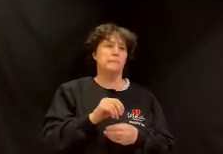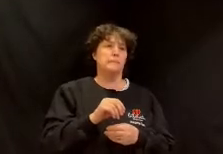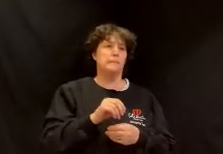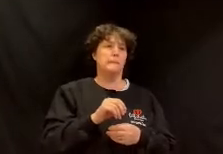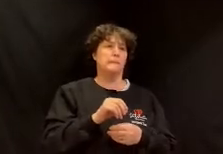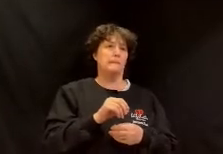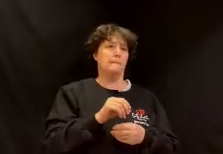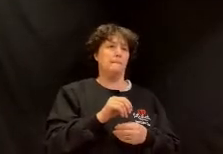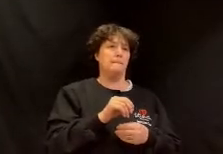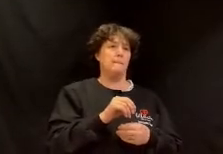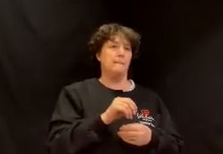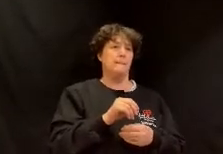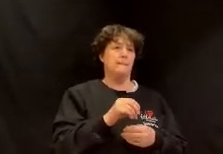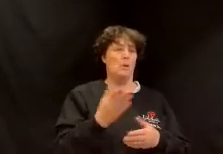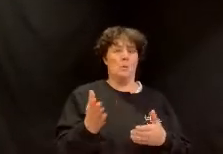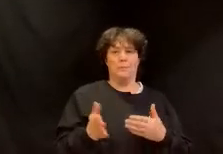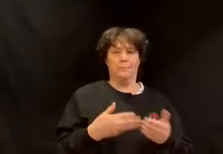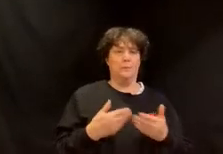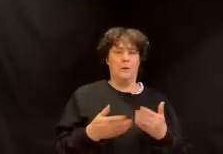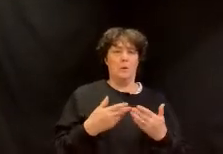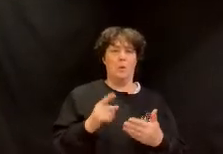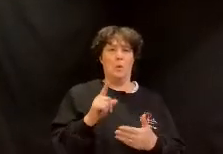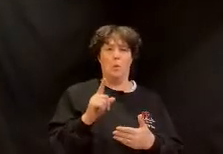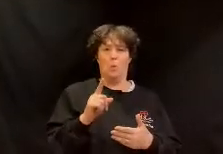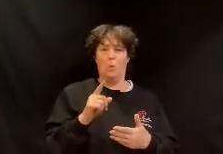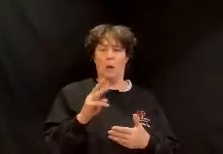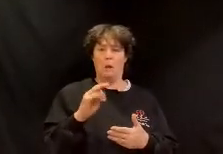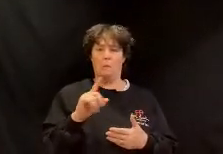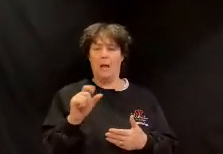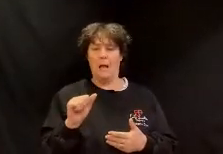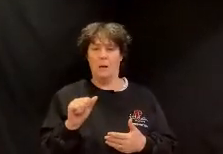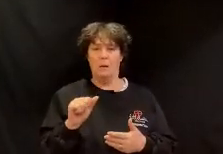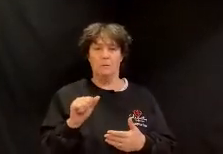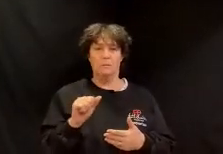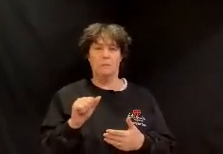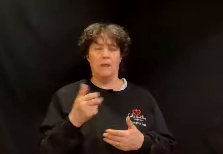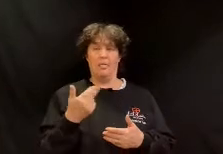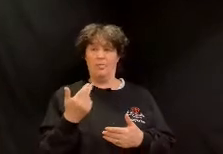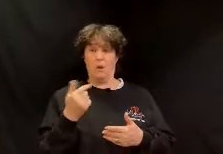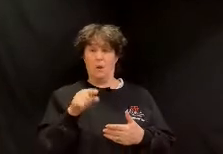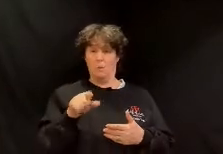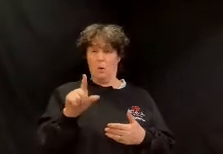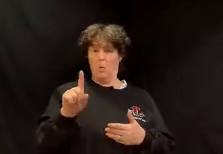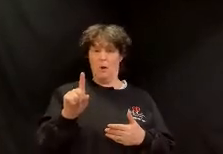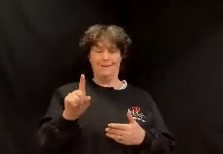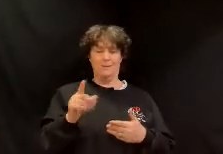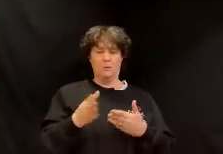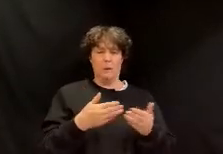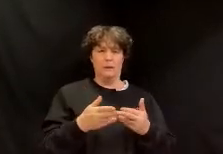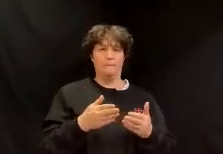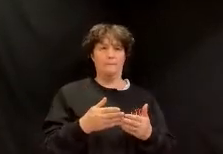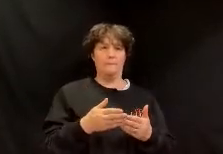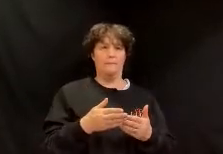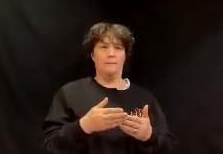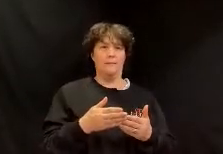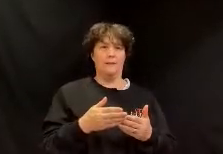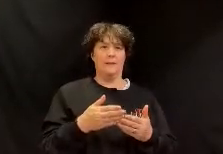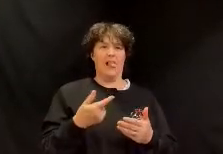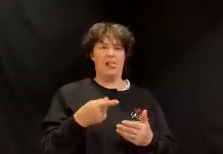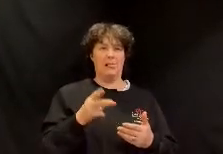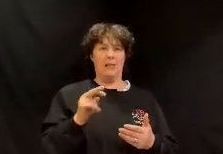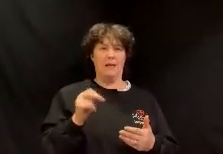We had whatever that is. What? A mile and 10.5. So what is that? 13.1. Whatever that's left. Huh? There you go. Glenn,